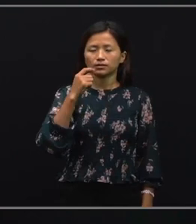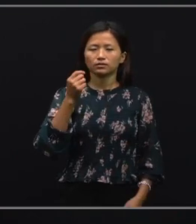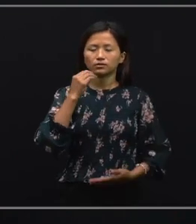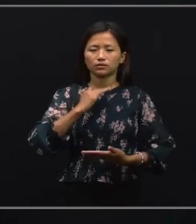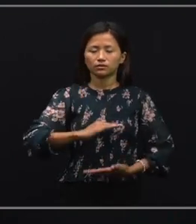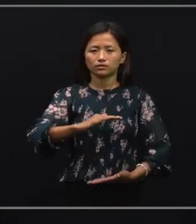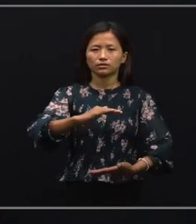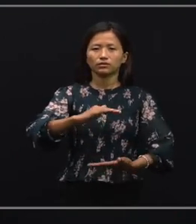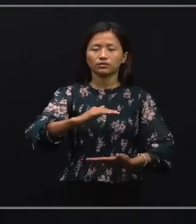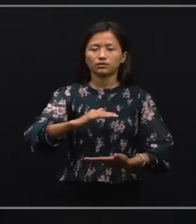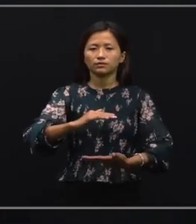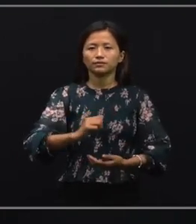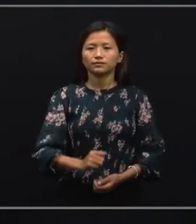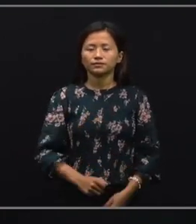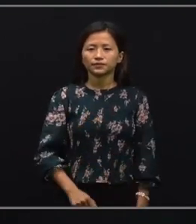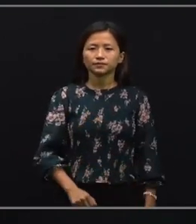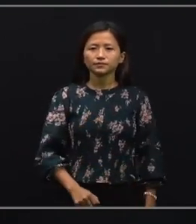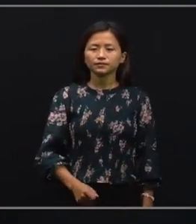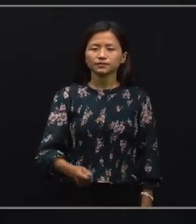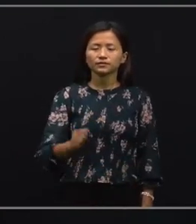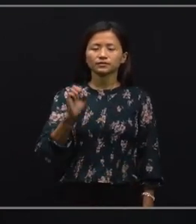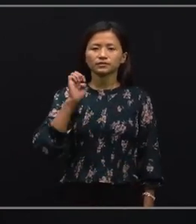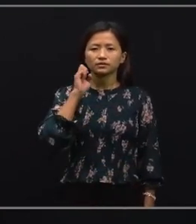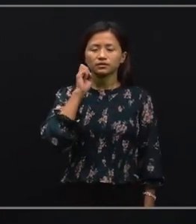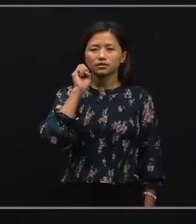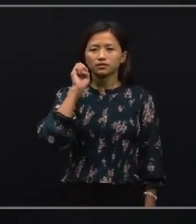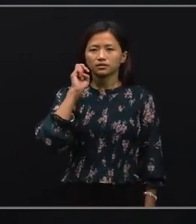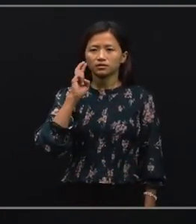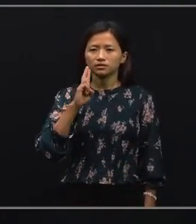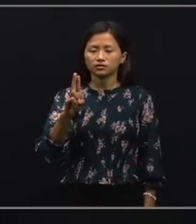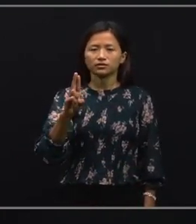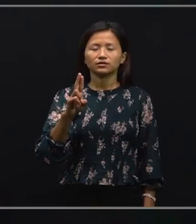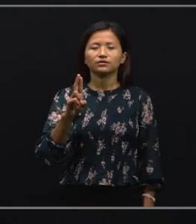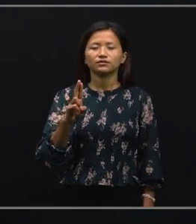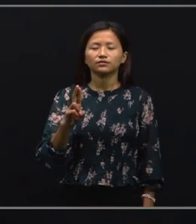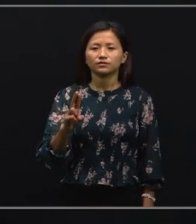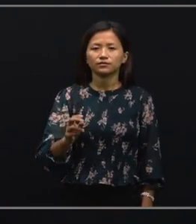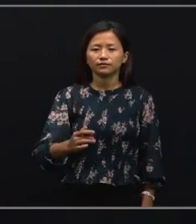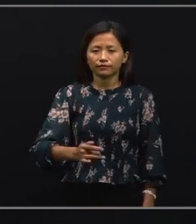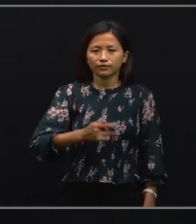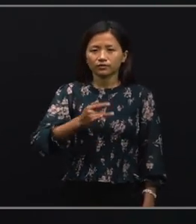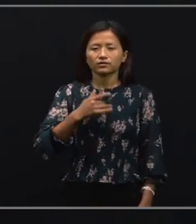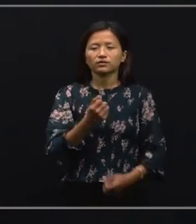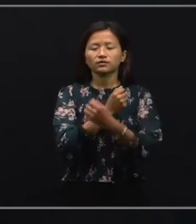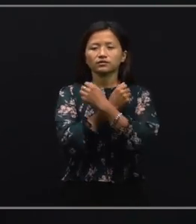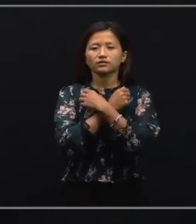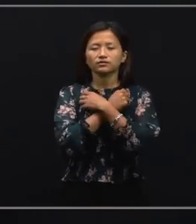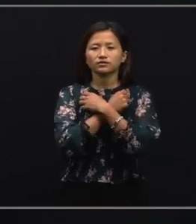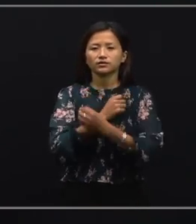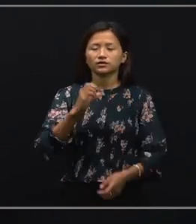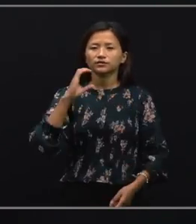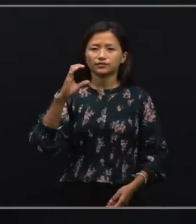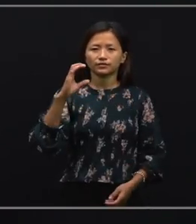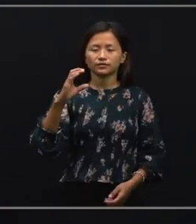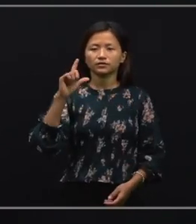Ullin's daughter. That means she fell in love with a chieftain, which the father did not